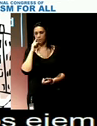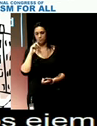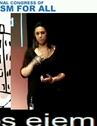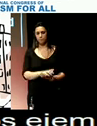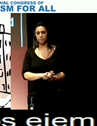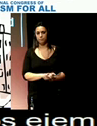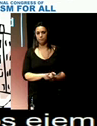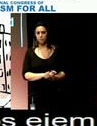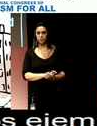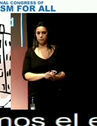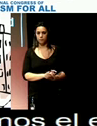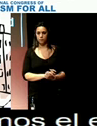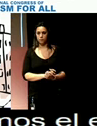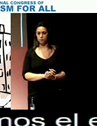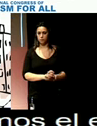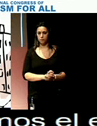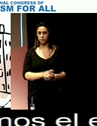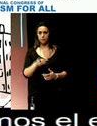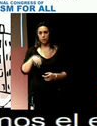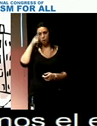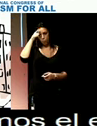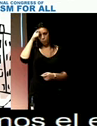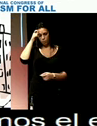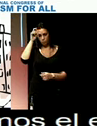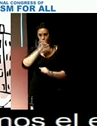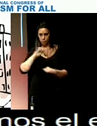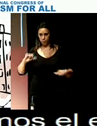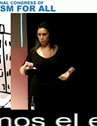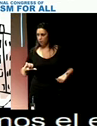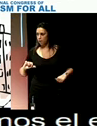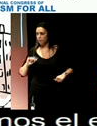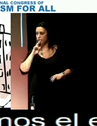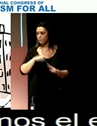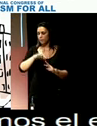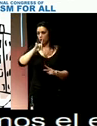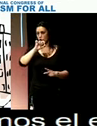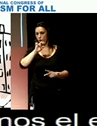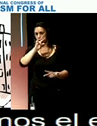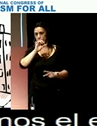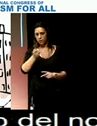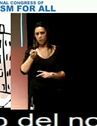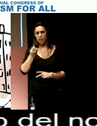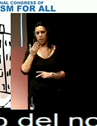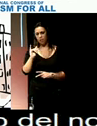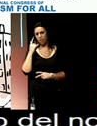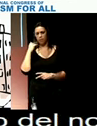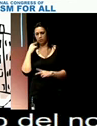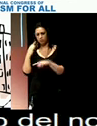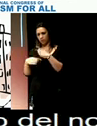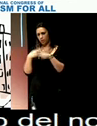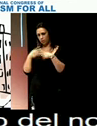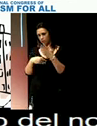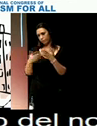where there are a long tradition in the domain of accessibility and inclusion for people with disabilities. There